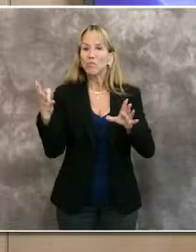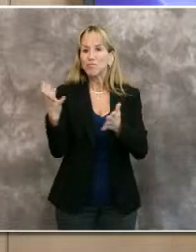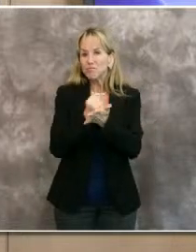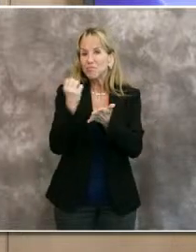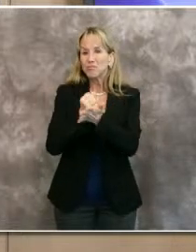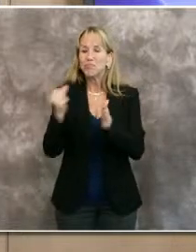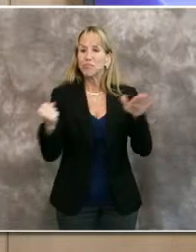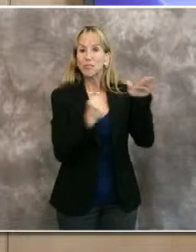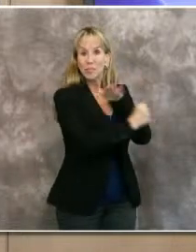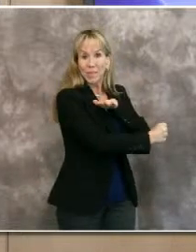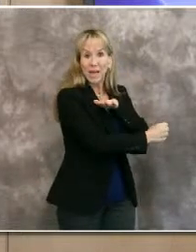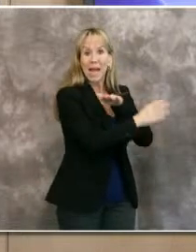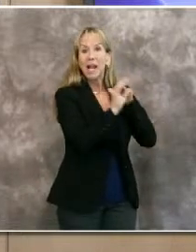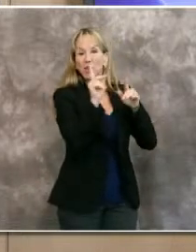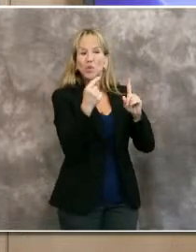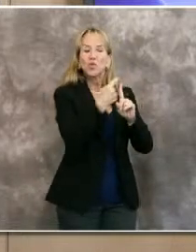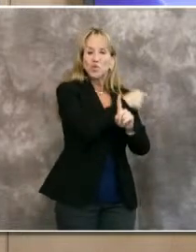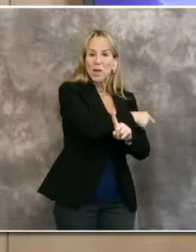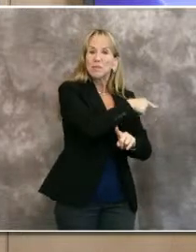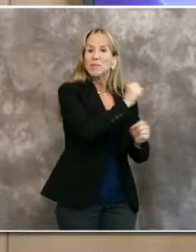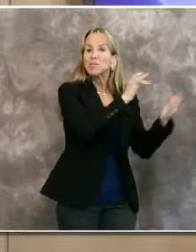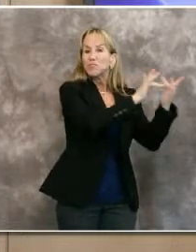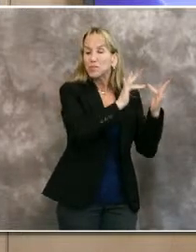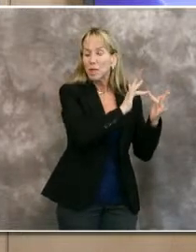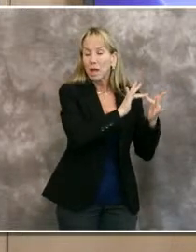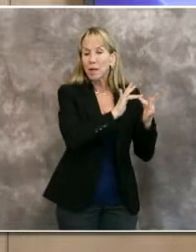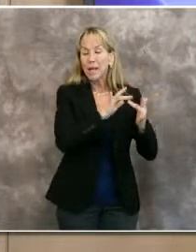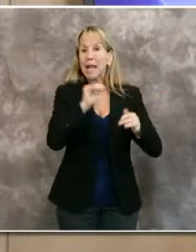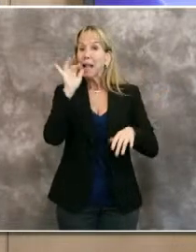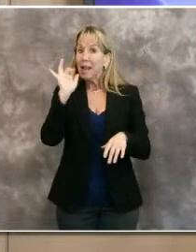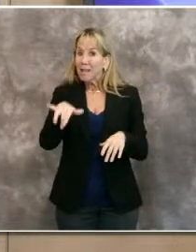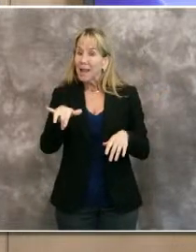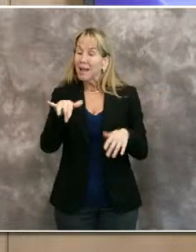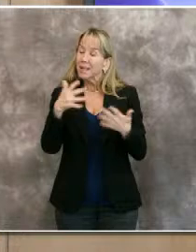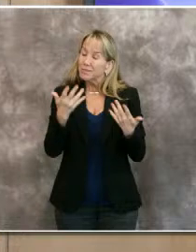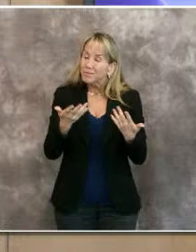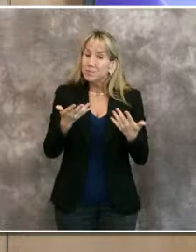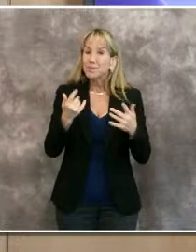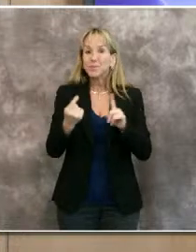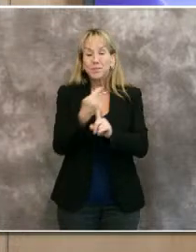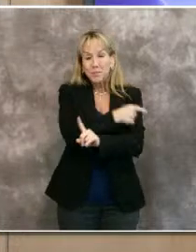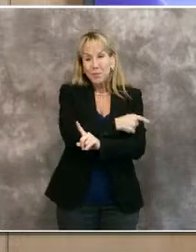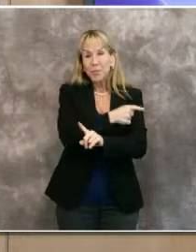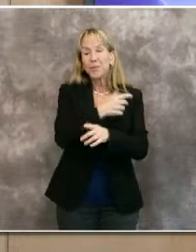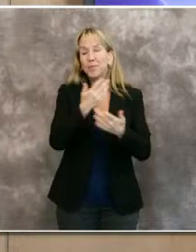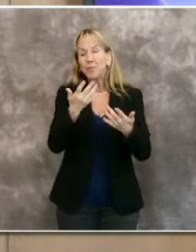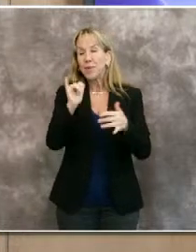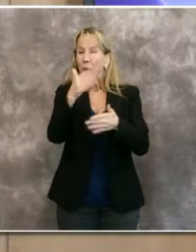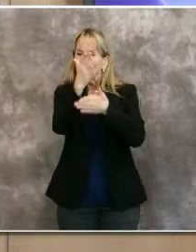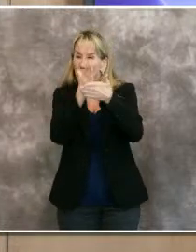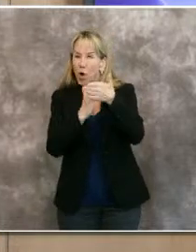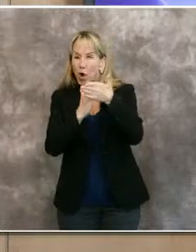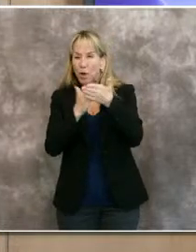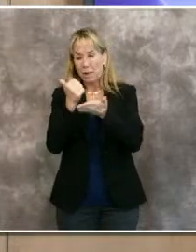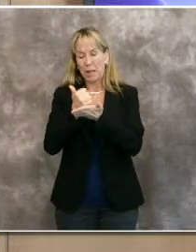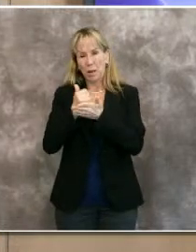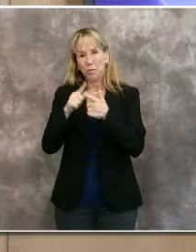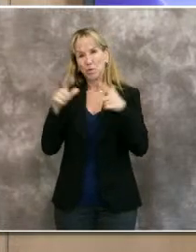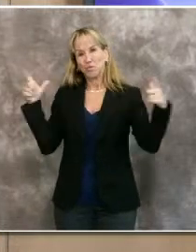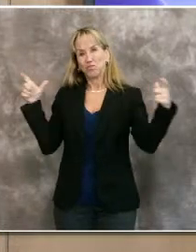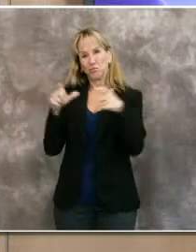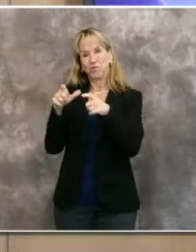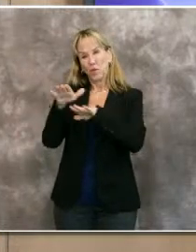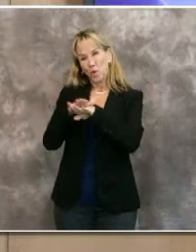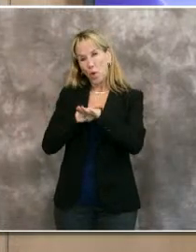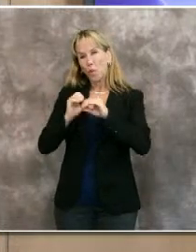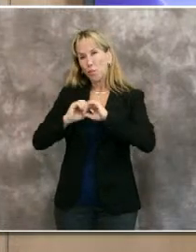as well. But the testing and tracing component only serves a partial purpose in slowing the spread. The